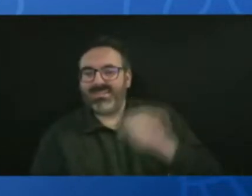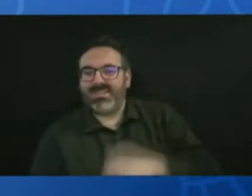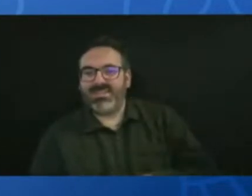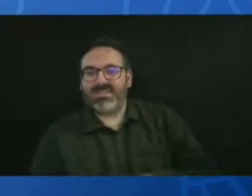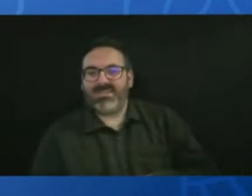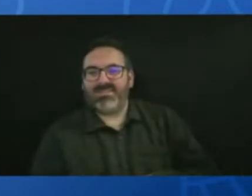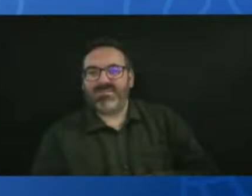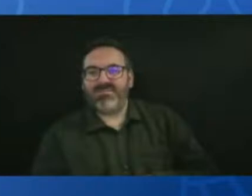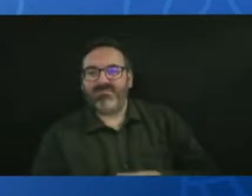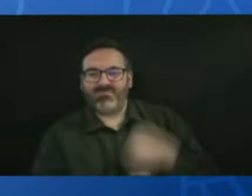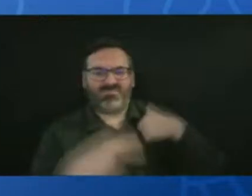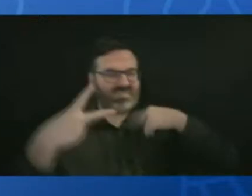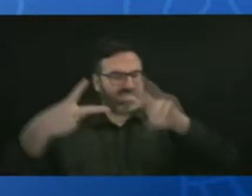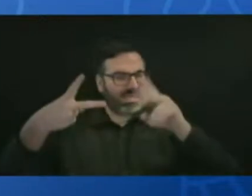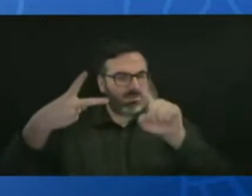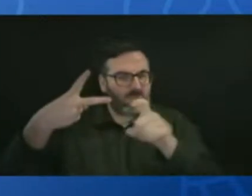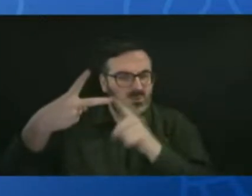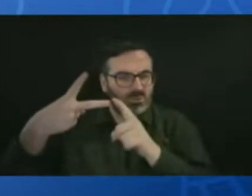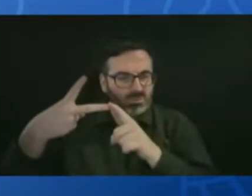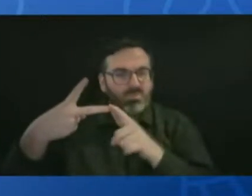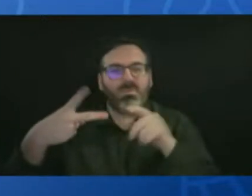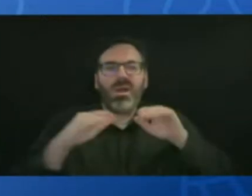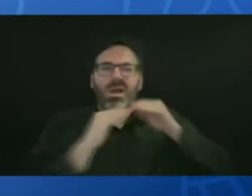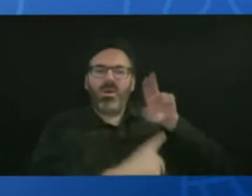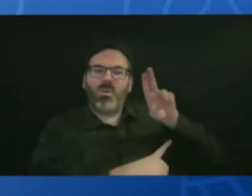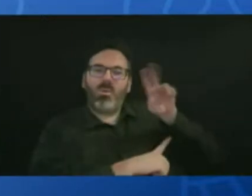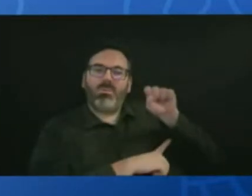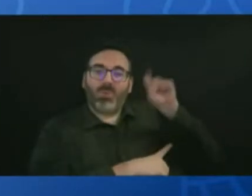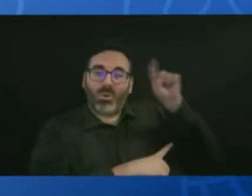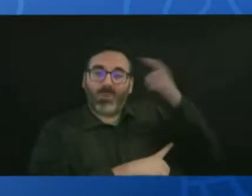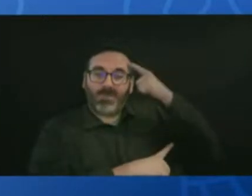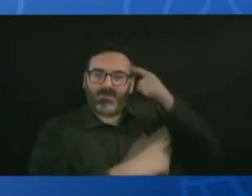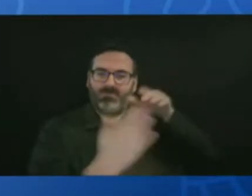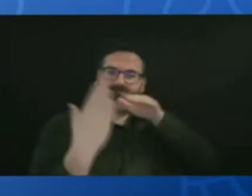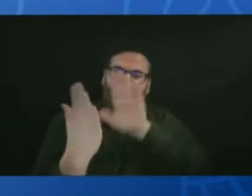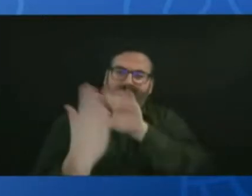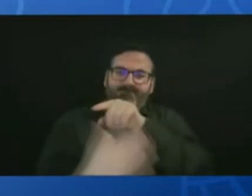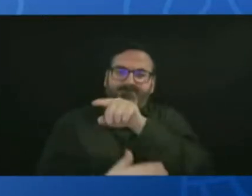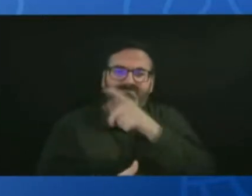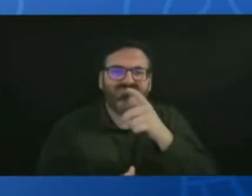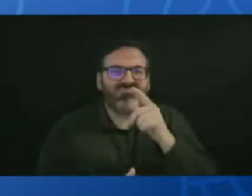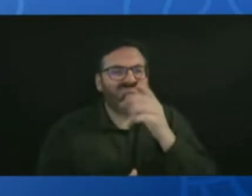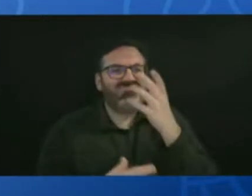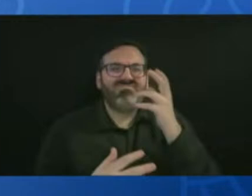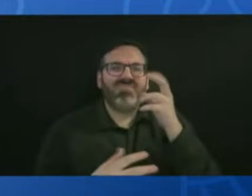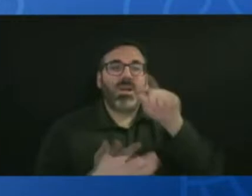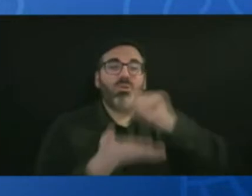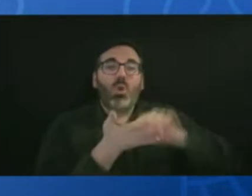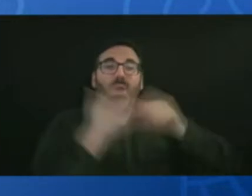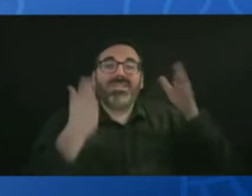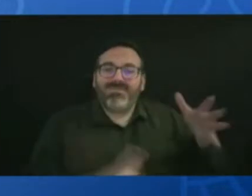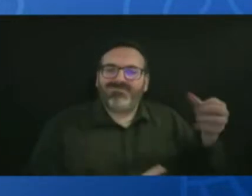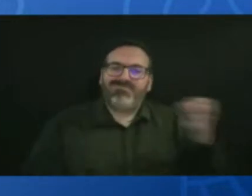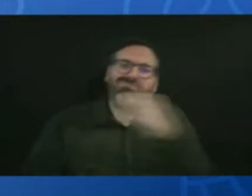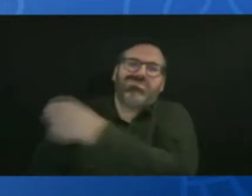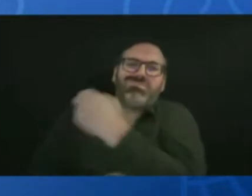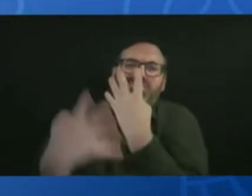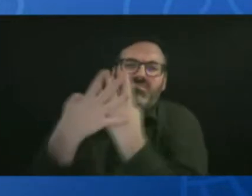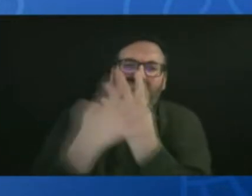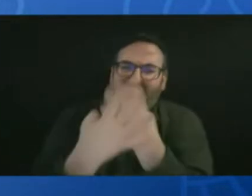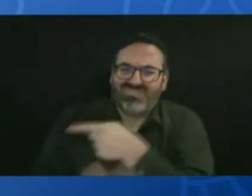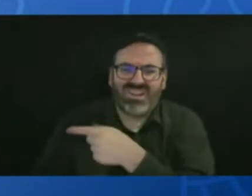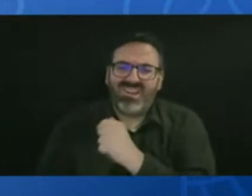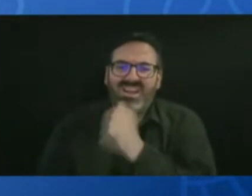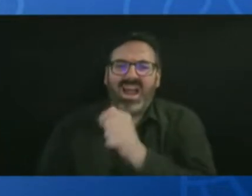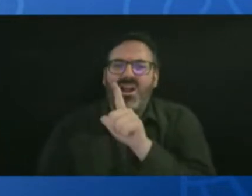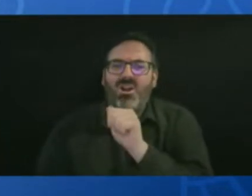imprisonment of journalists under Mohammed Yunus government and working to uphold press freedom in Bangladesh? Thank you. Yes, well, with the